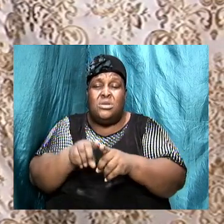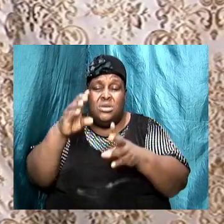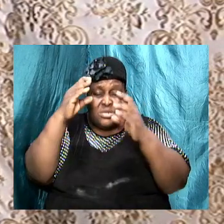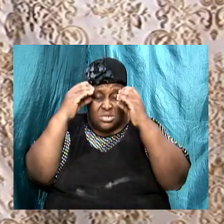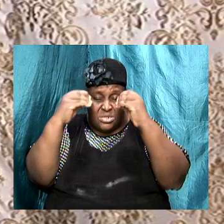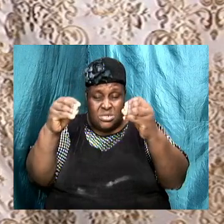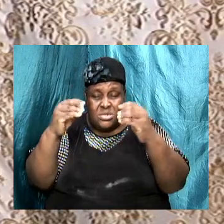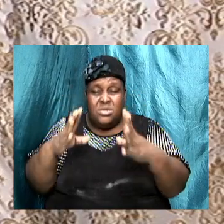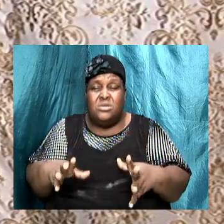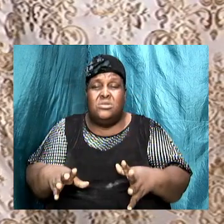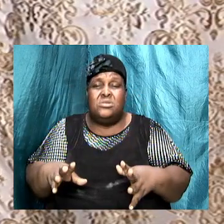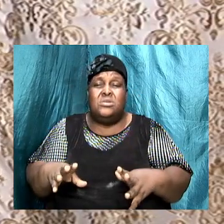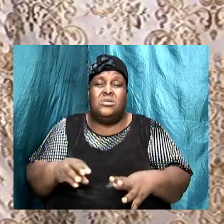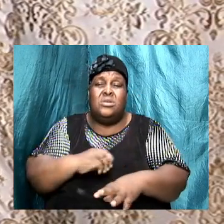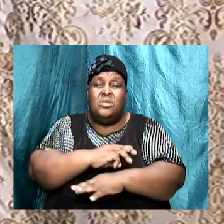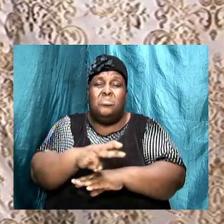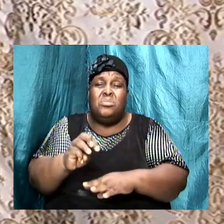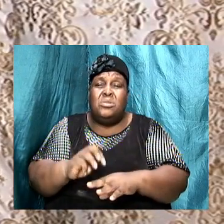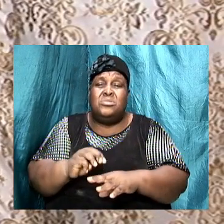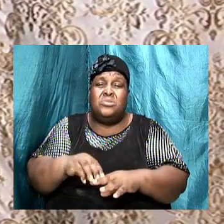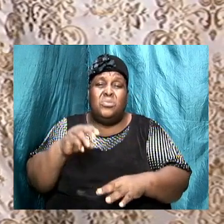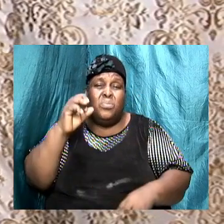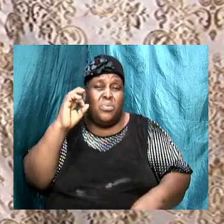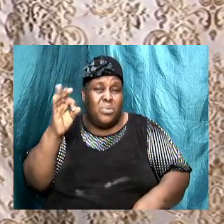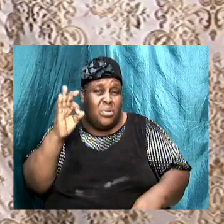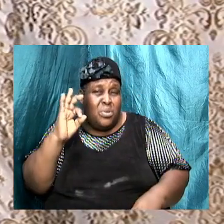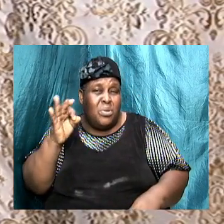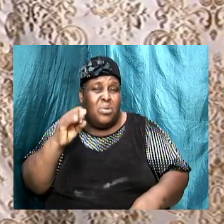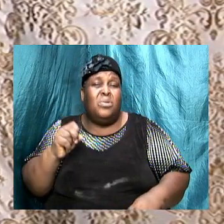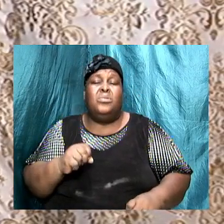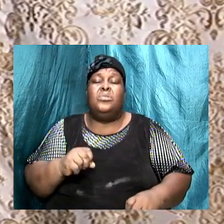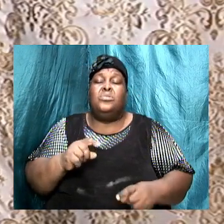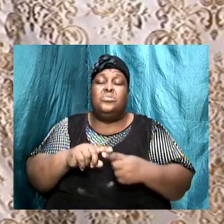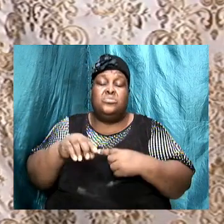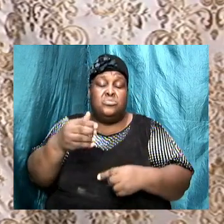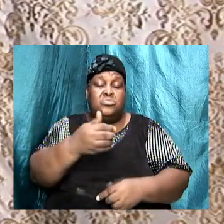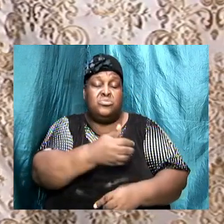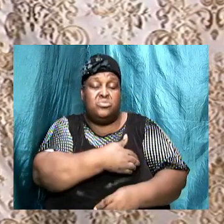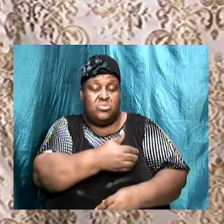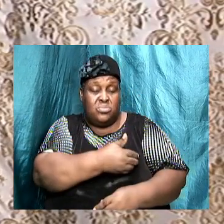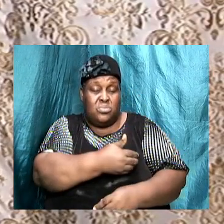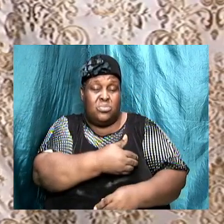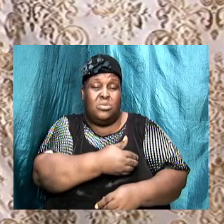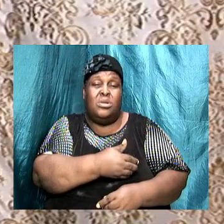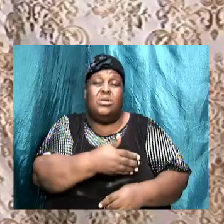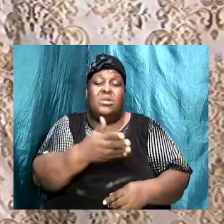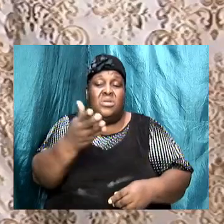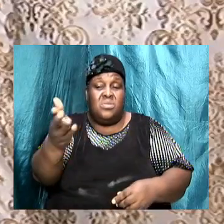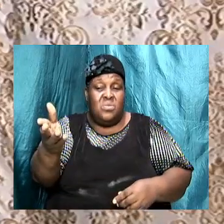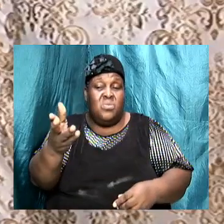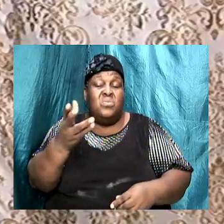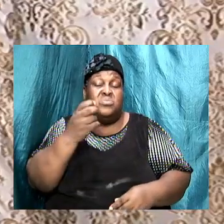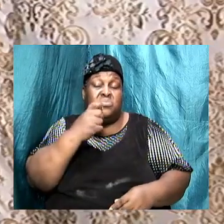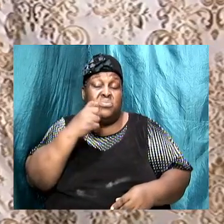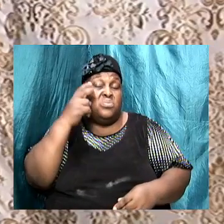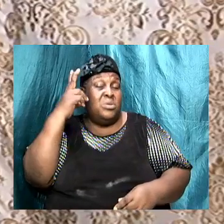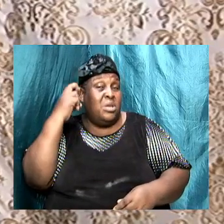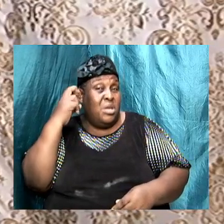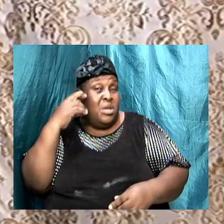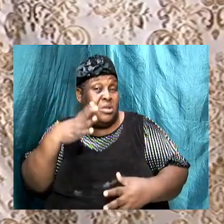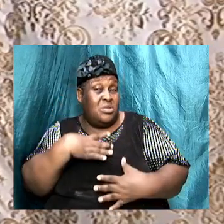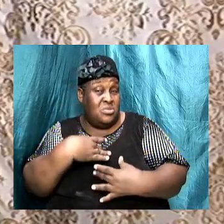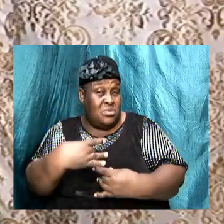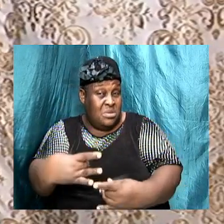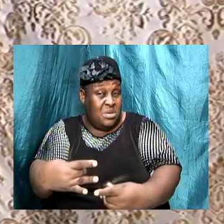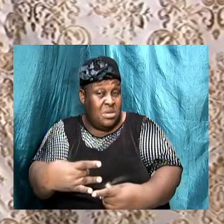the word, to minister the undiluted word to souls, and those who hear and are interested